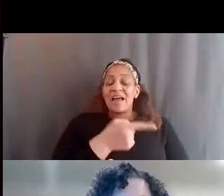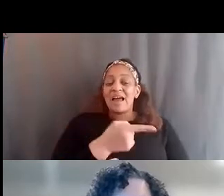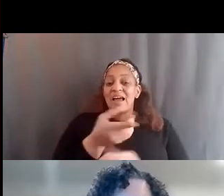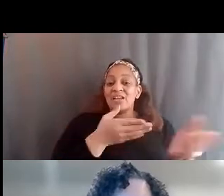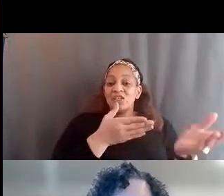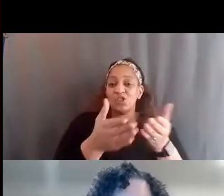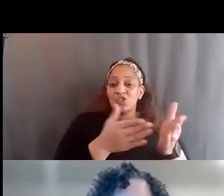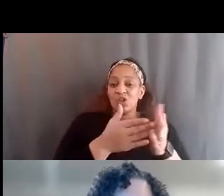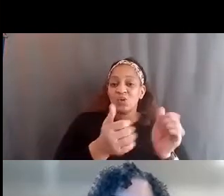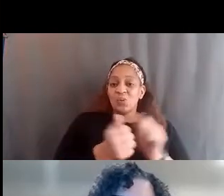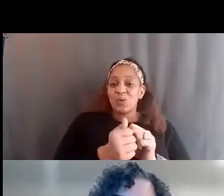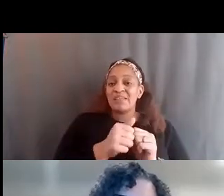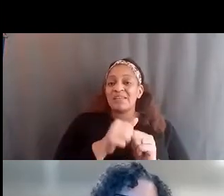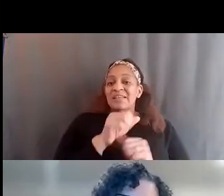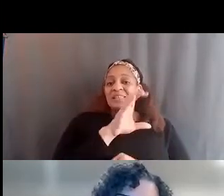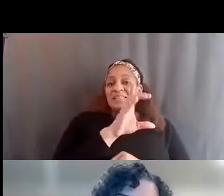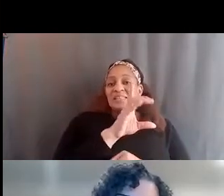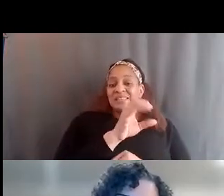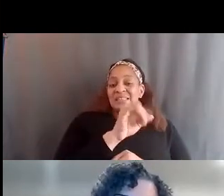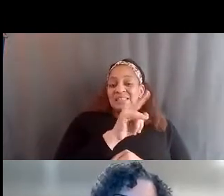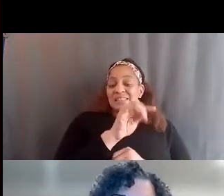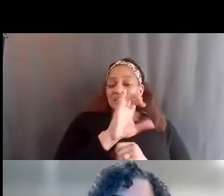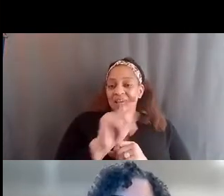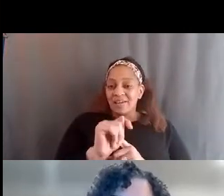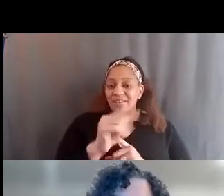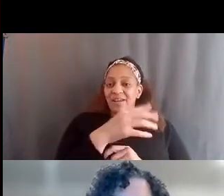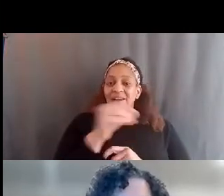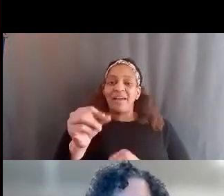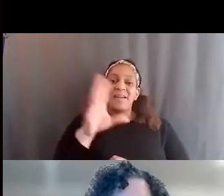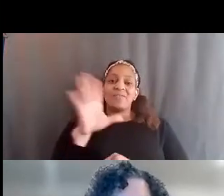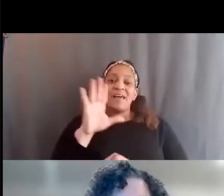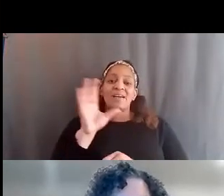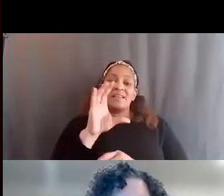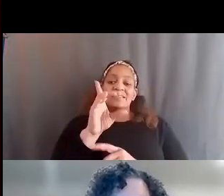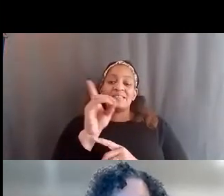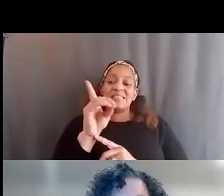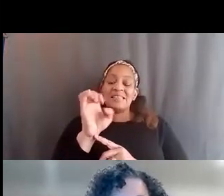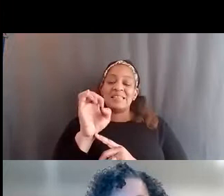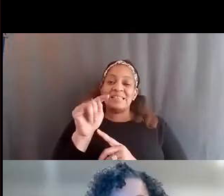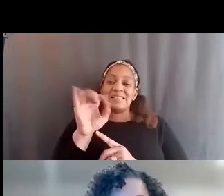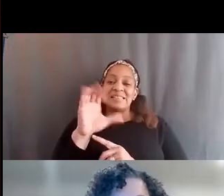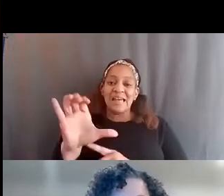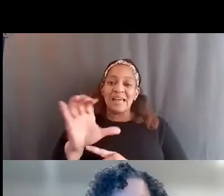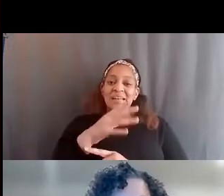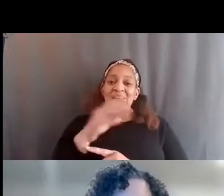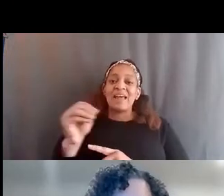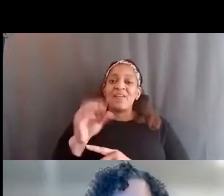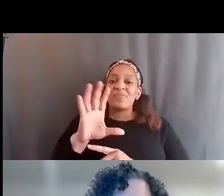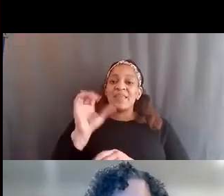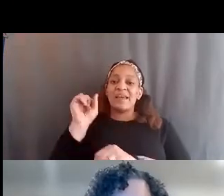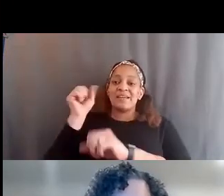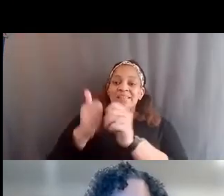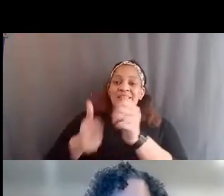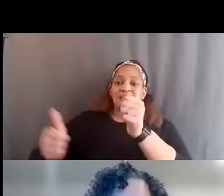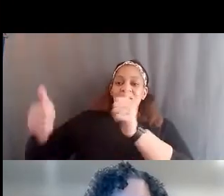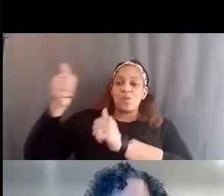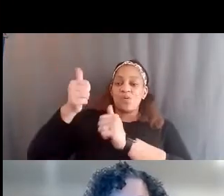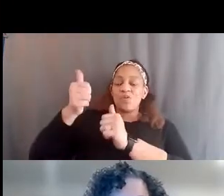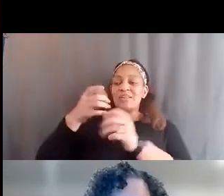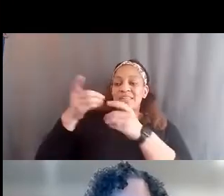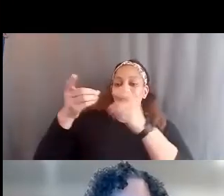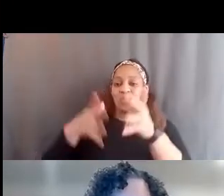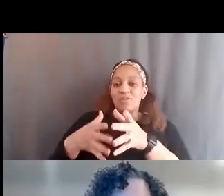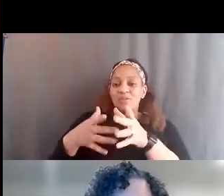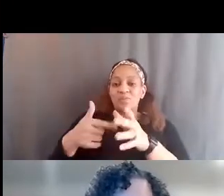with DETAC, and I'm the Deputy Director at the Michigan DD Council. I'm an Arab American woman with salt and